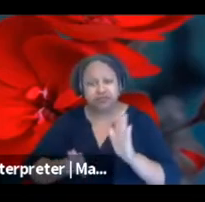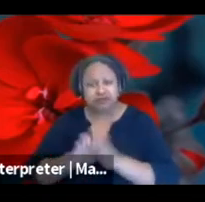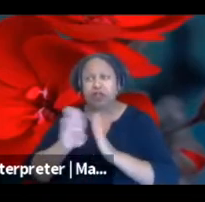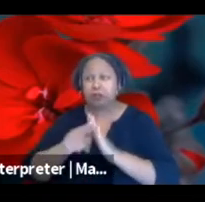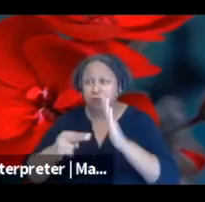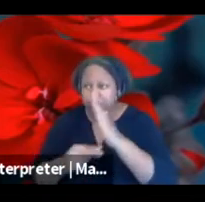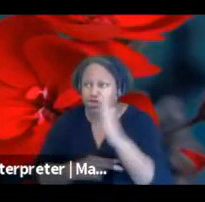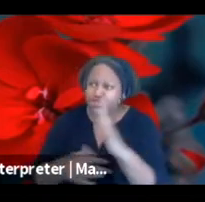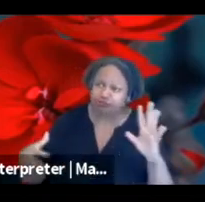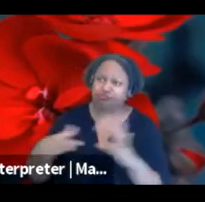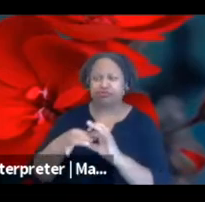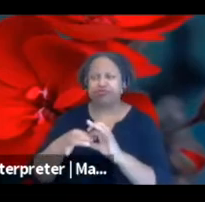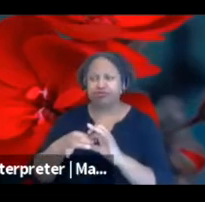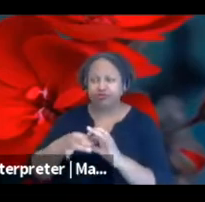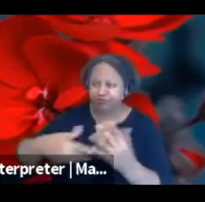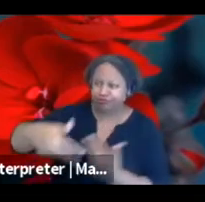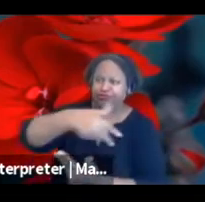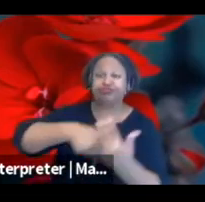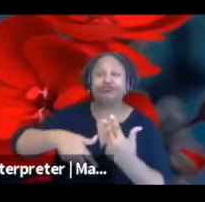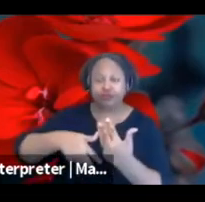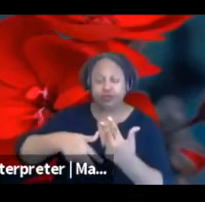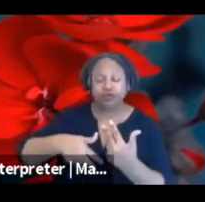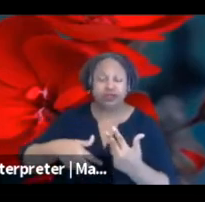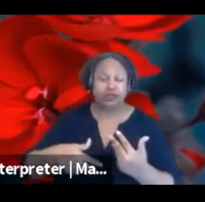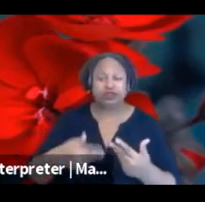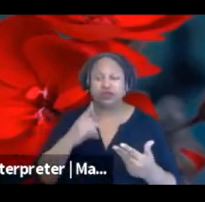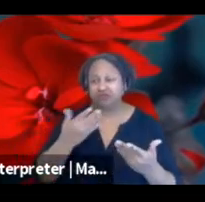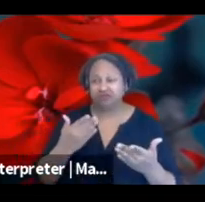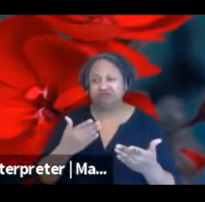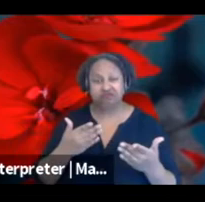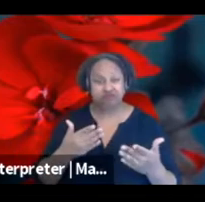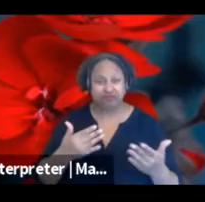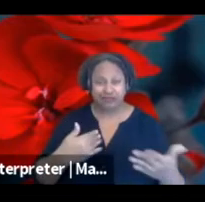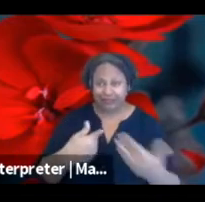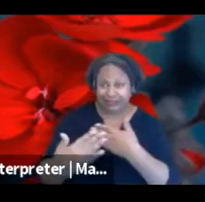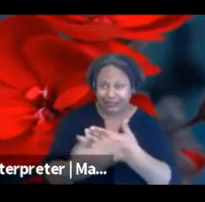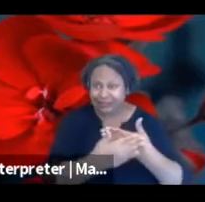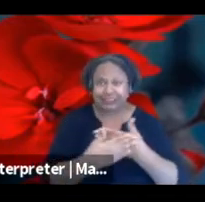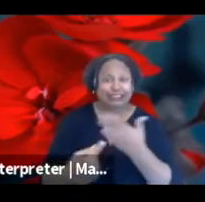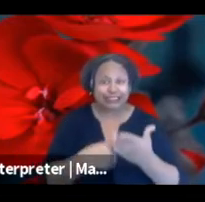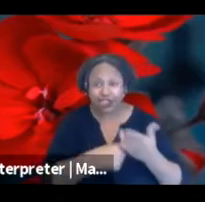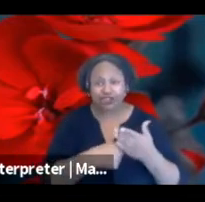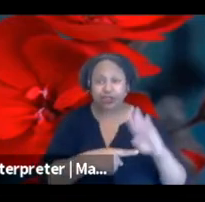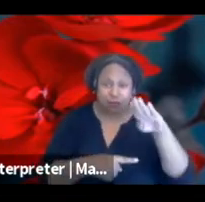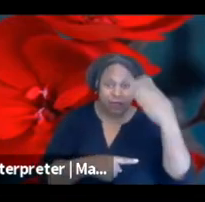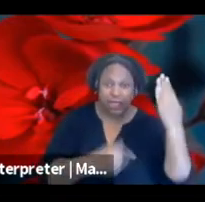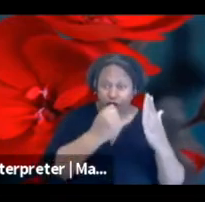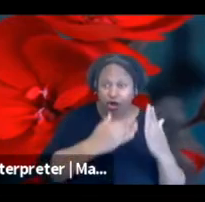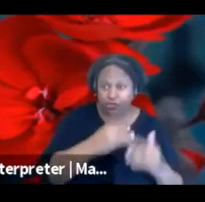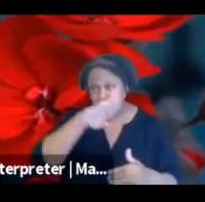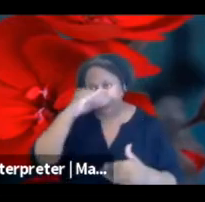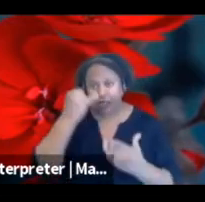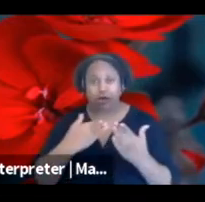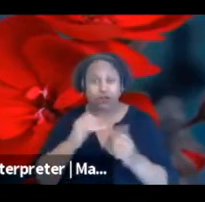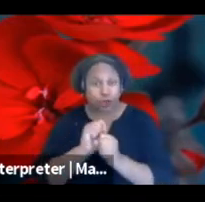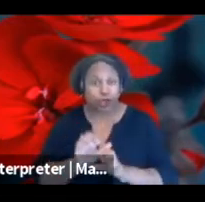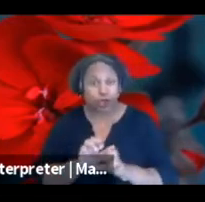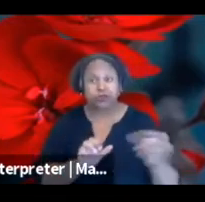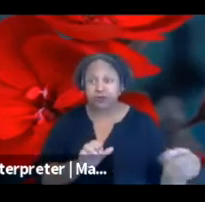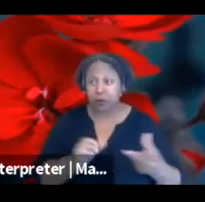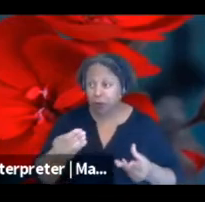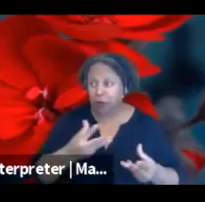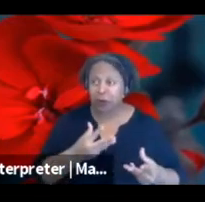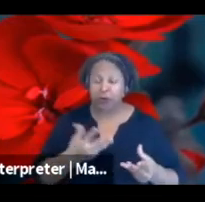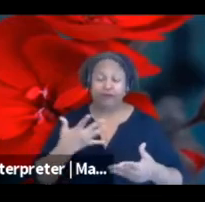general, Black artists and arts workers that participated in these consultations felt that some of the key areas of